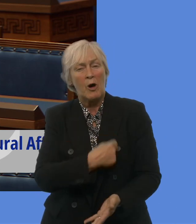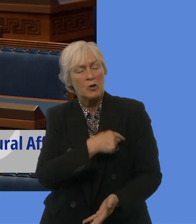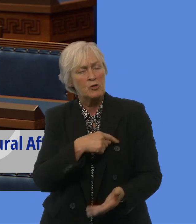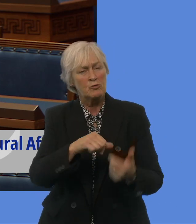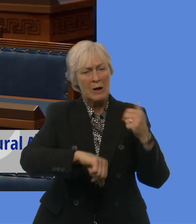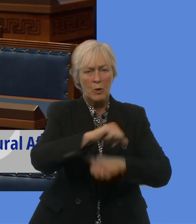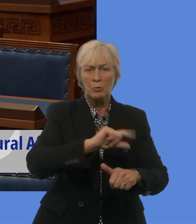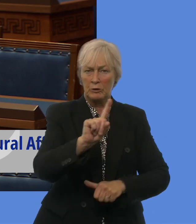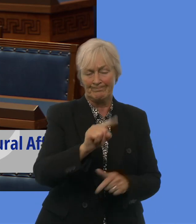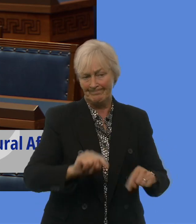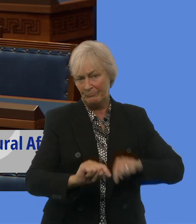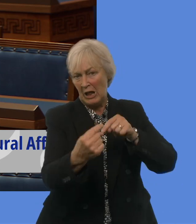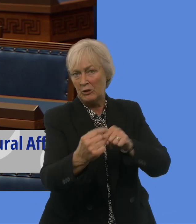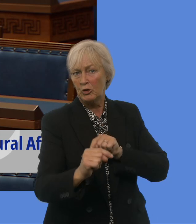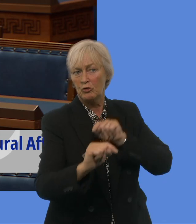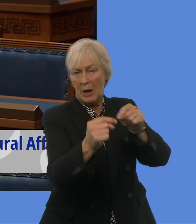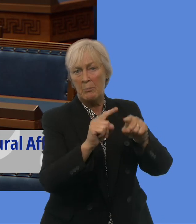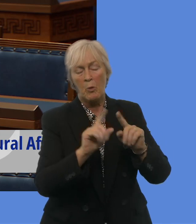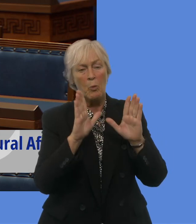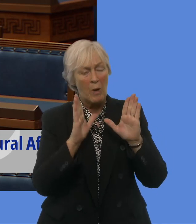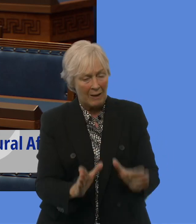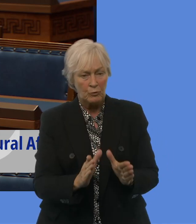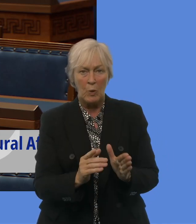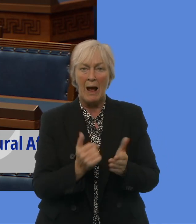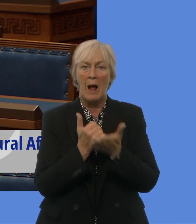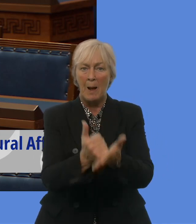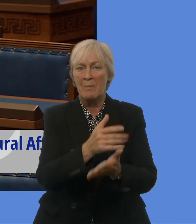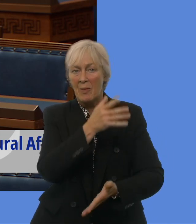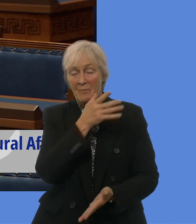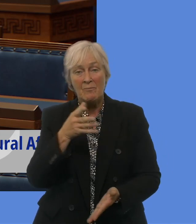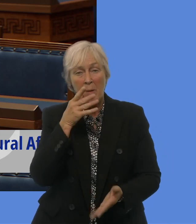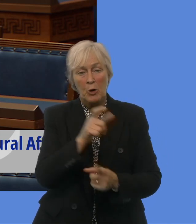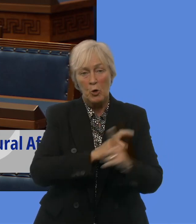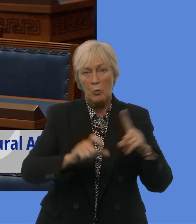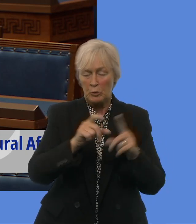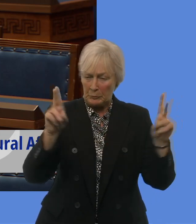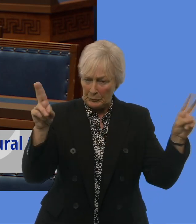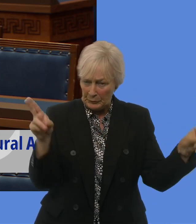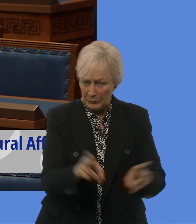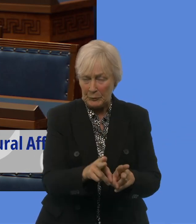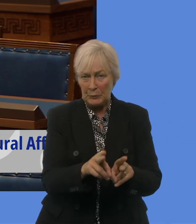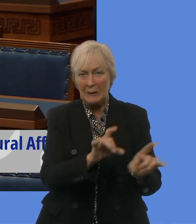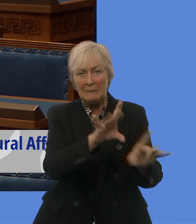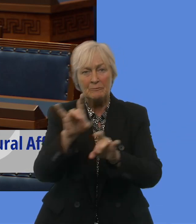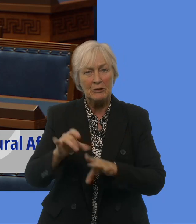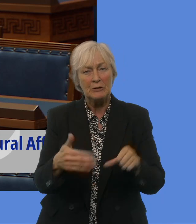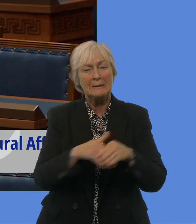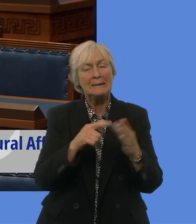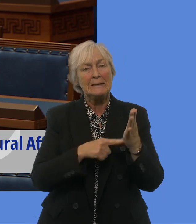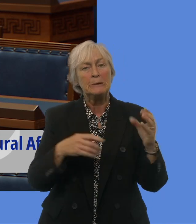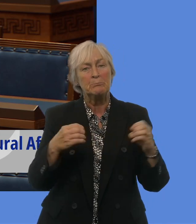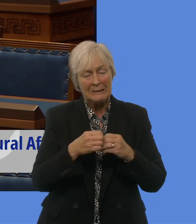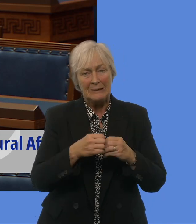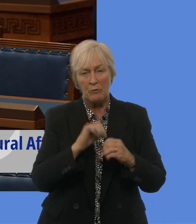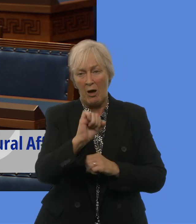associated with it, but we owe it to the farming community to drive down the level of infections within herds. The blueprint sets out a way forward that we can